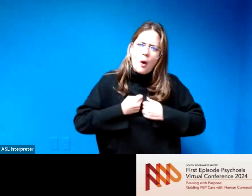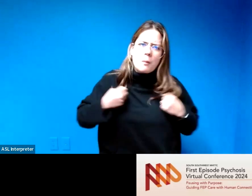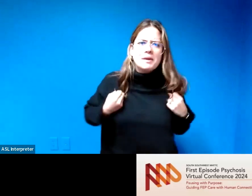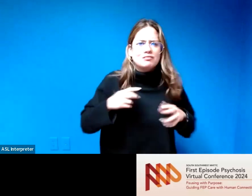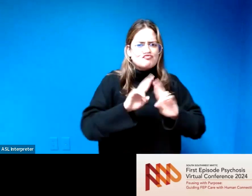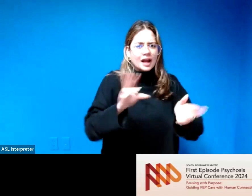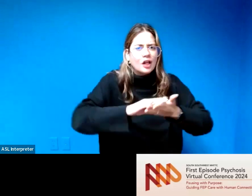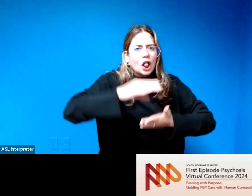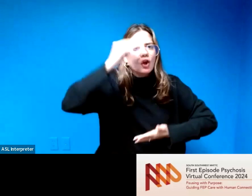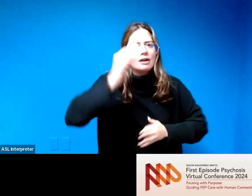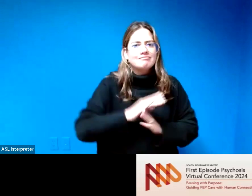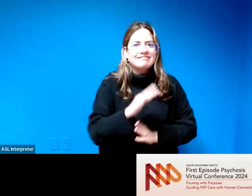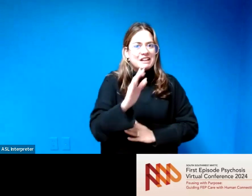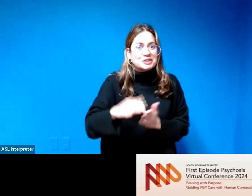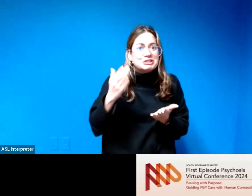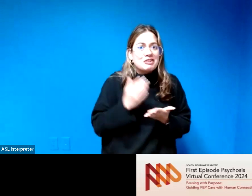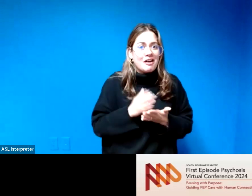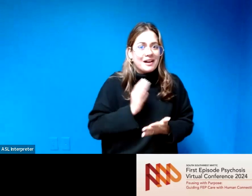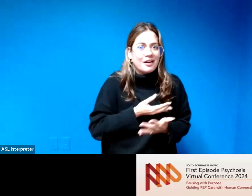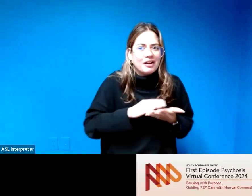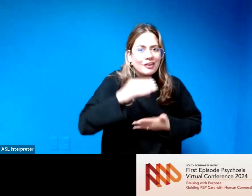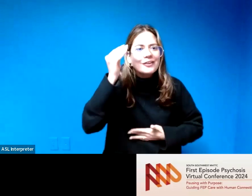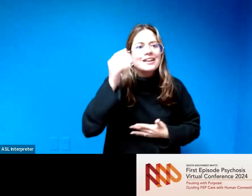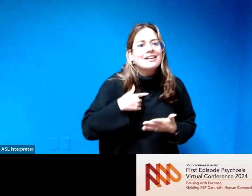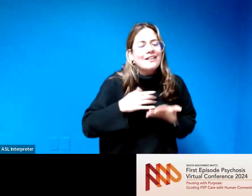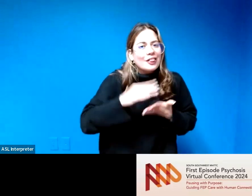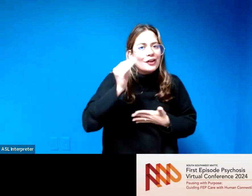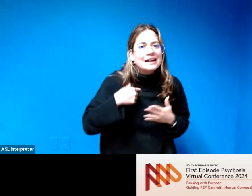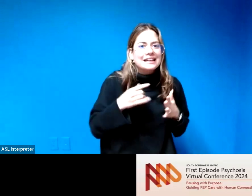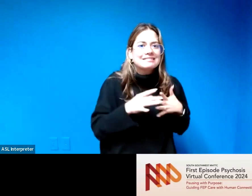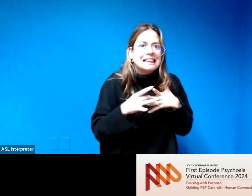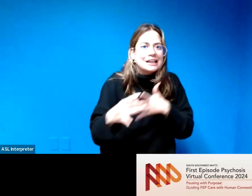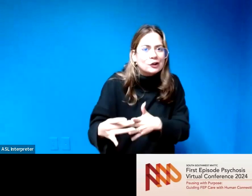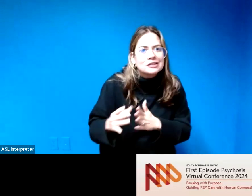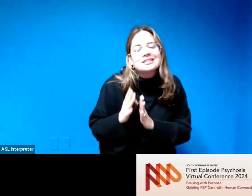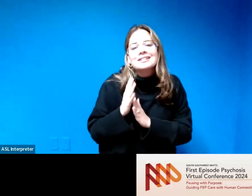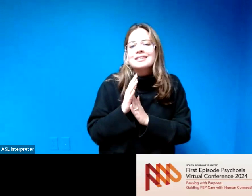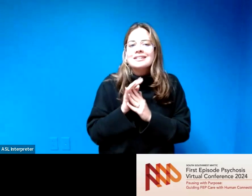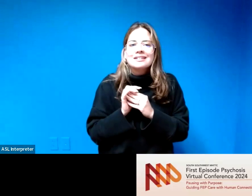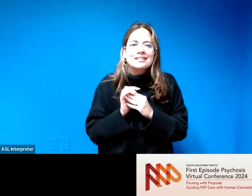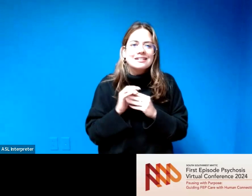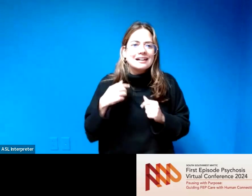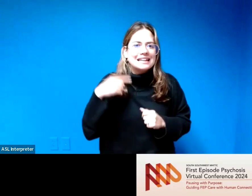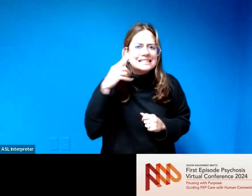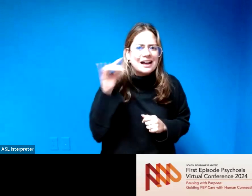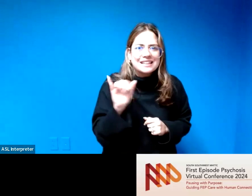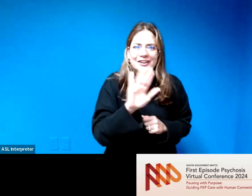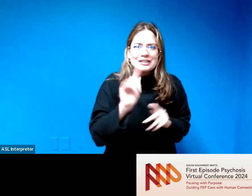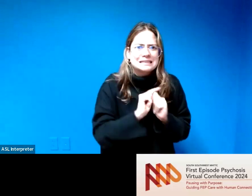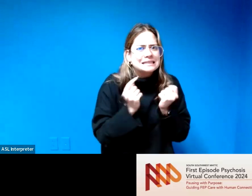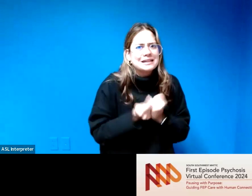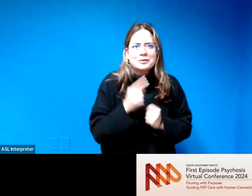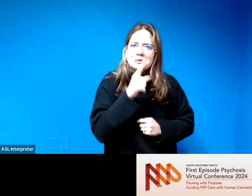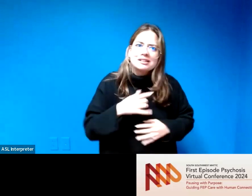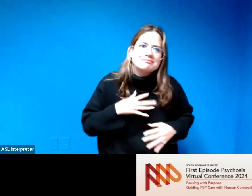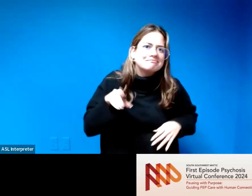learning, about never stopping our learning. Learning is leadership, and it sounds like your team was really